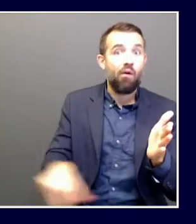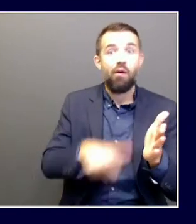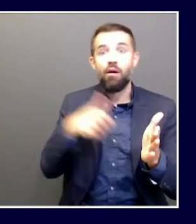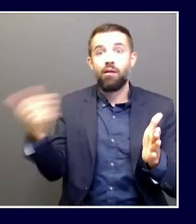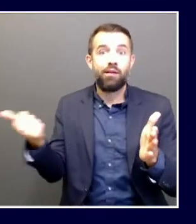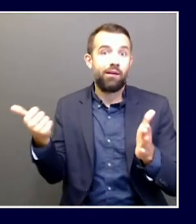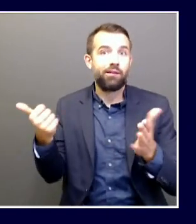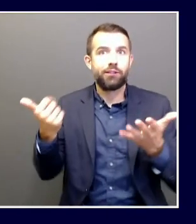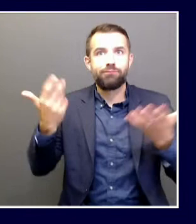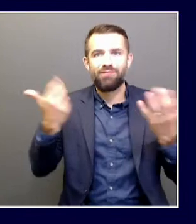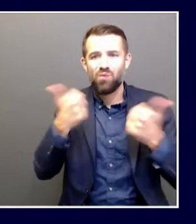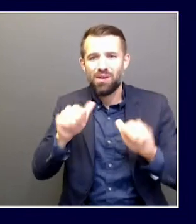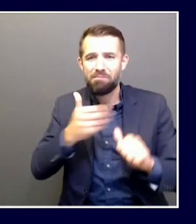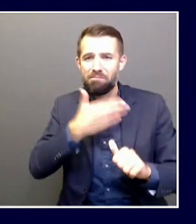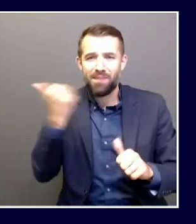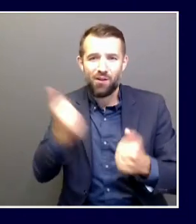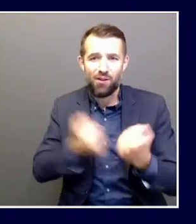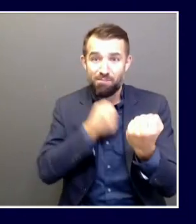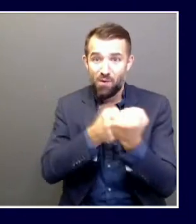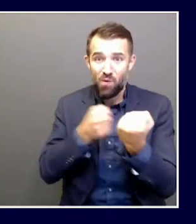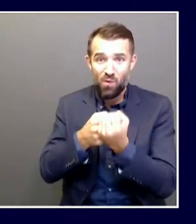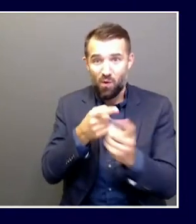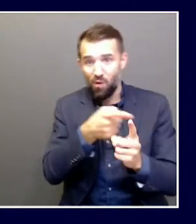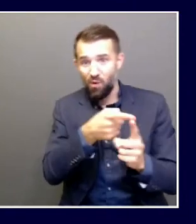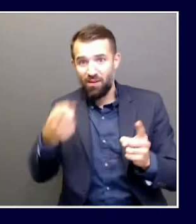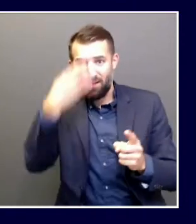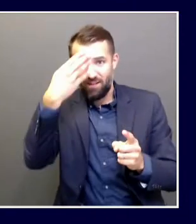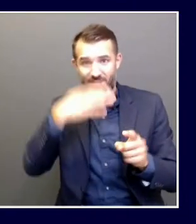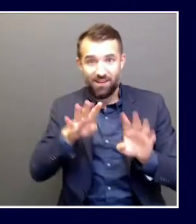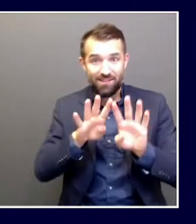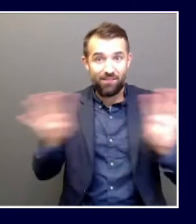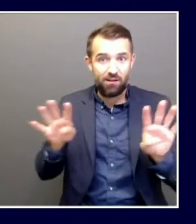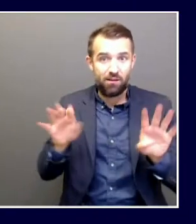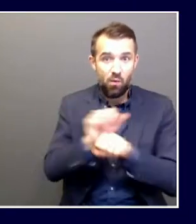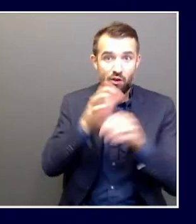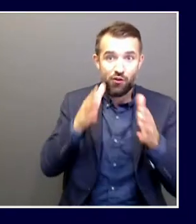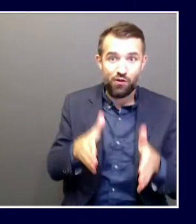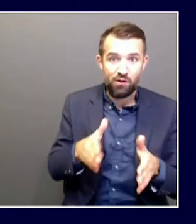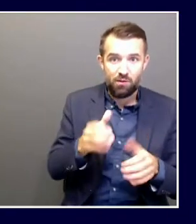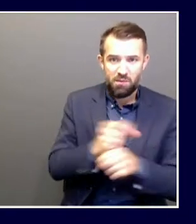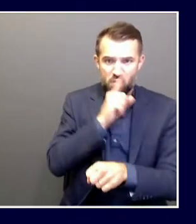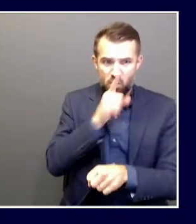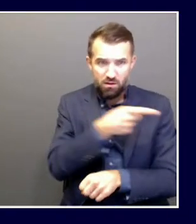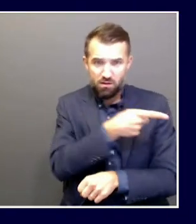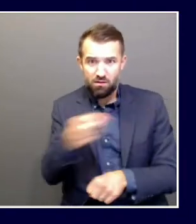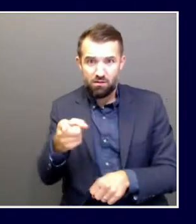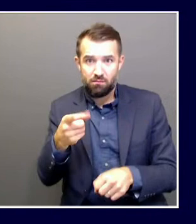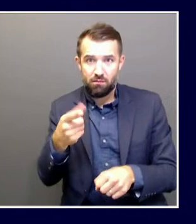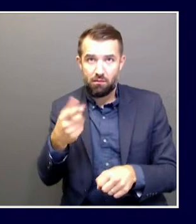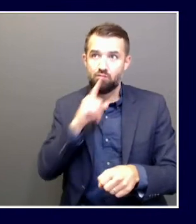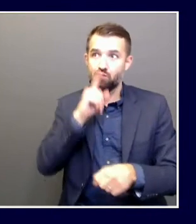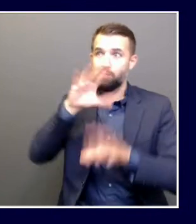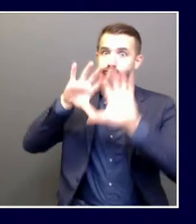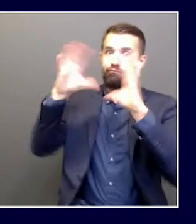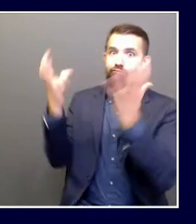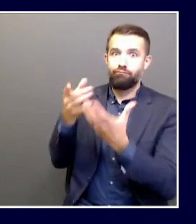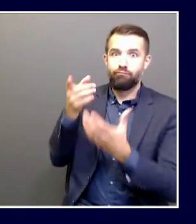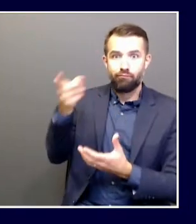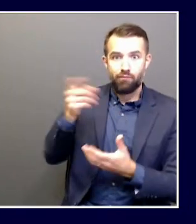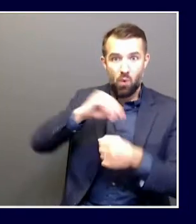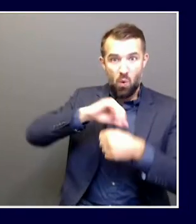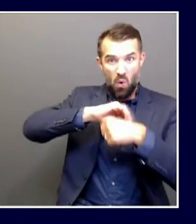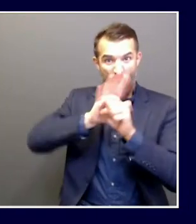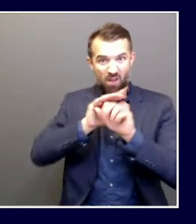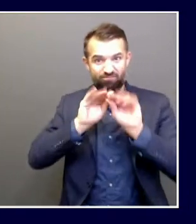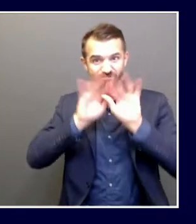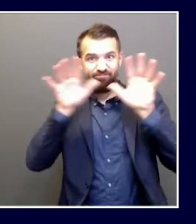frontline healthcare workers going. But the reality is that during the pandemic, we've seen as many, if not more, healthcare